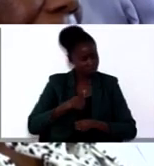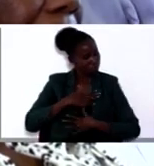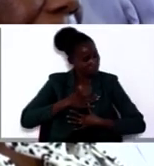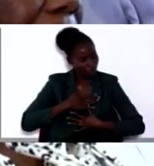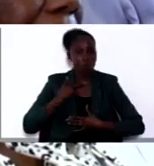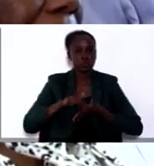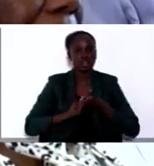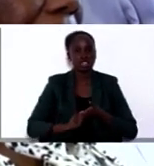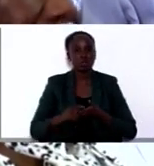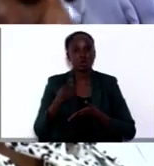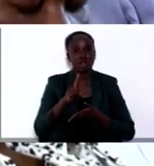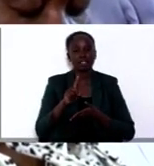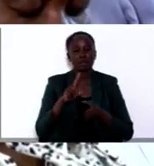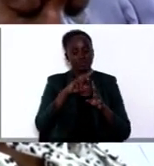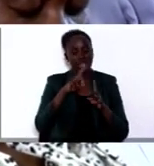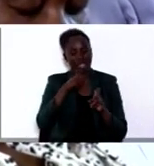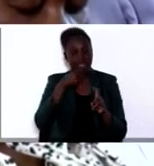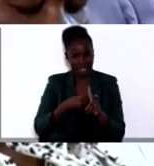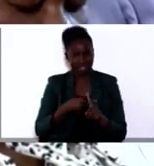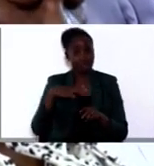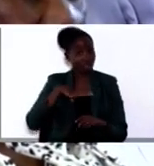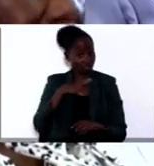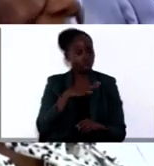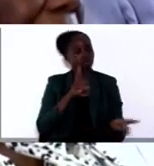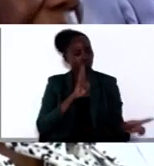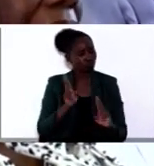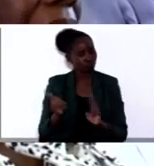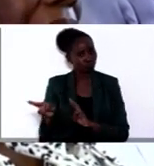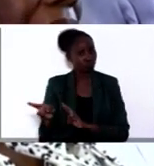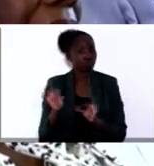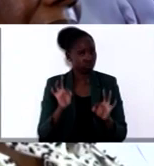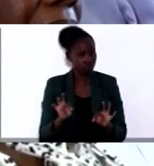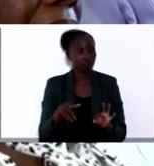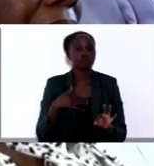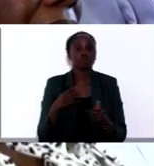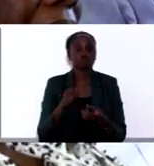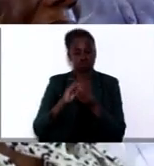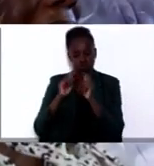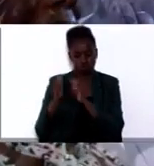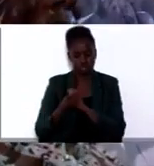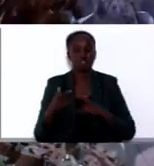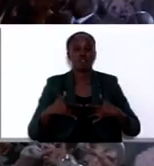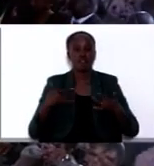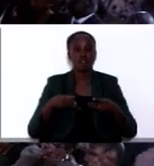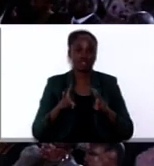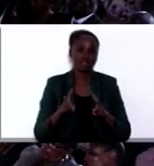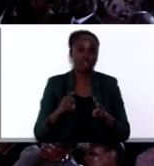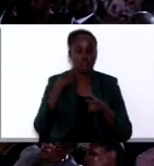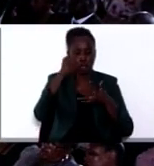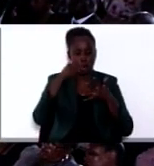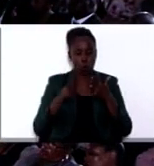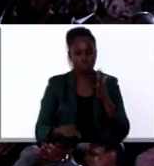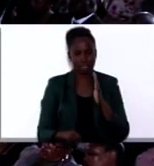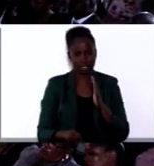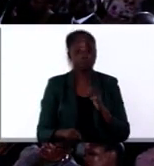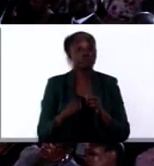the Executive Council is ready for this nationally driven process of lifestyle audits. We want our colleagues in